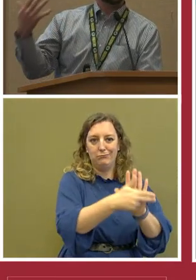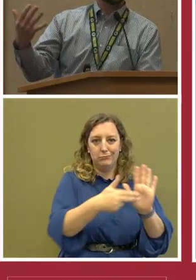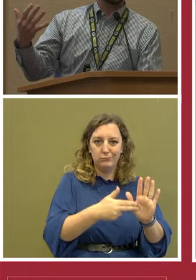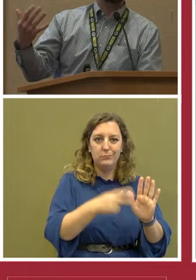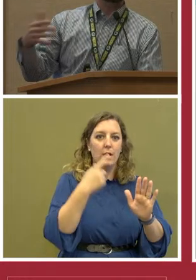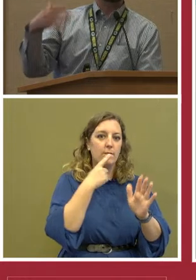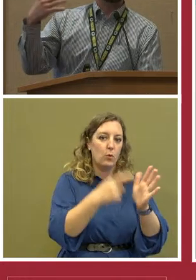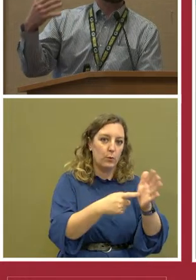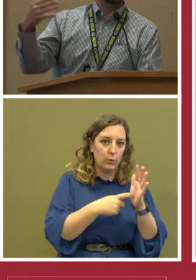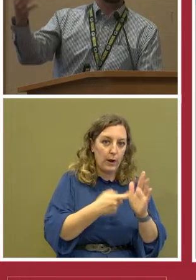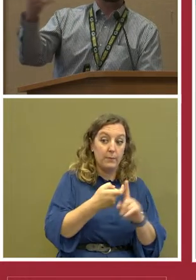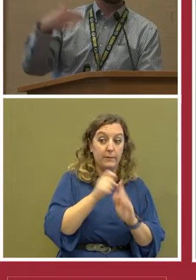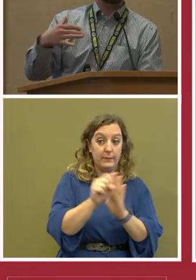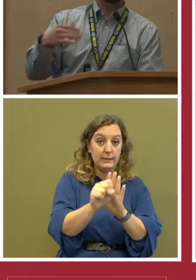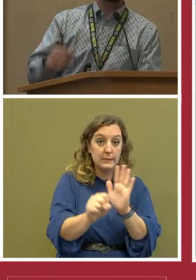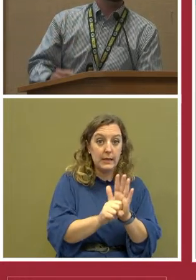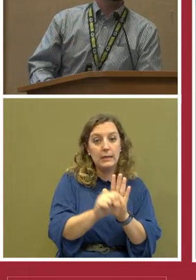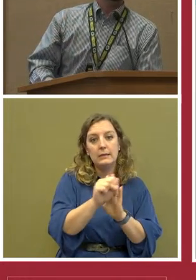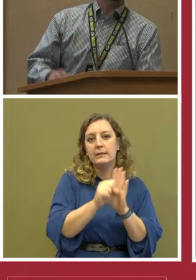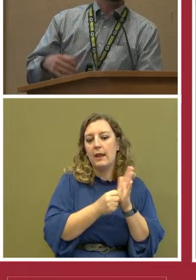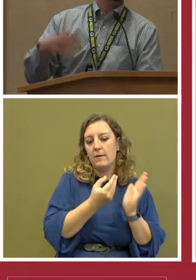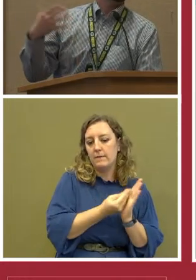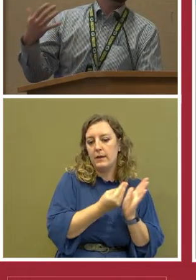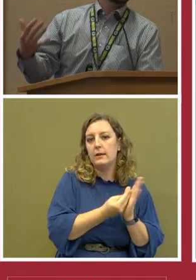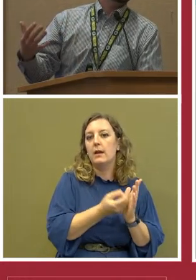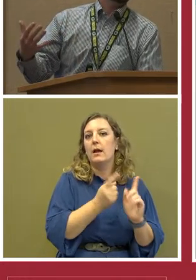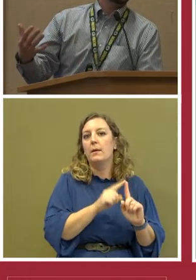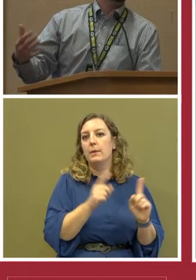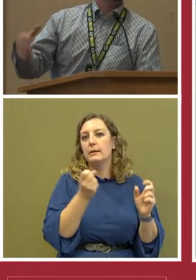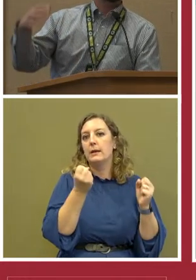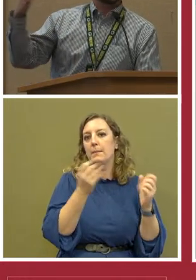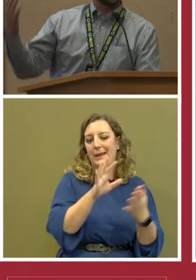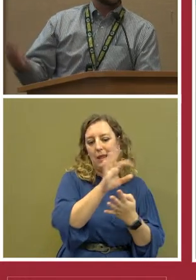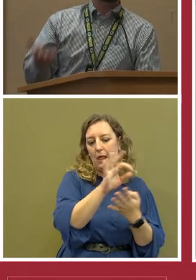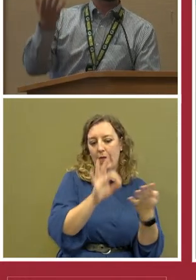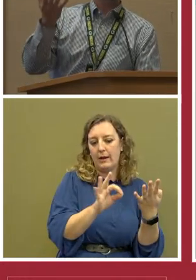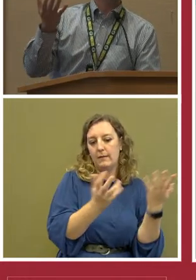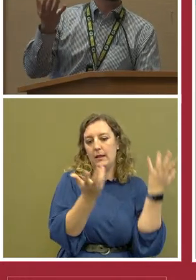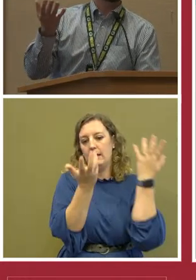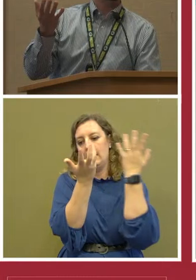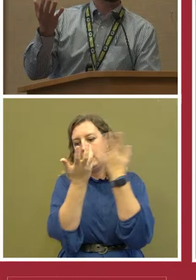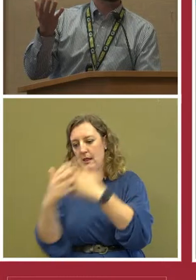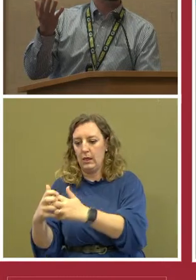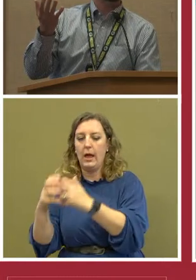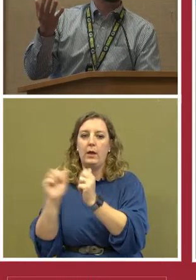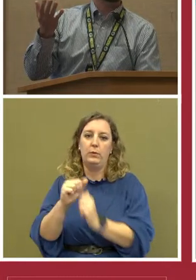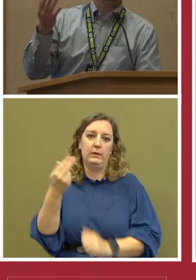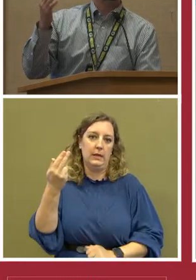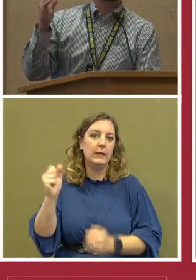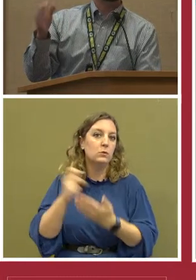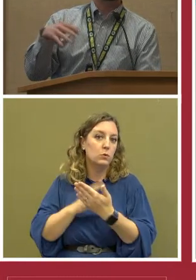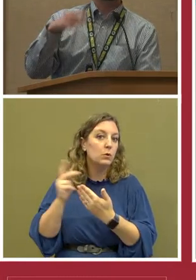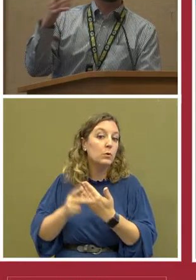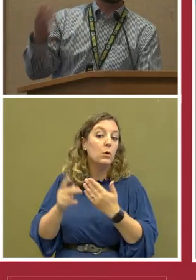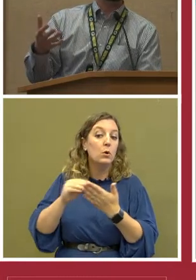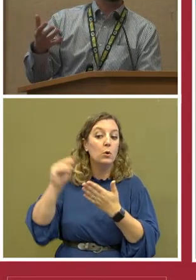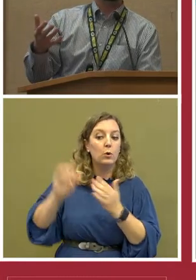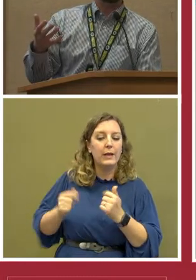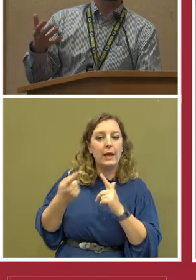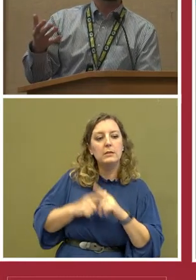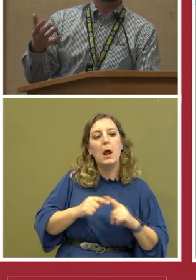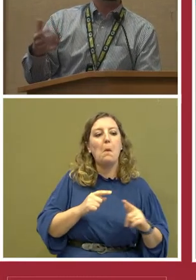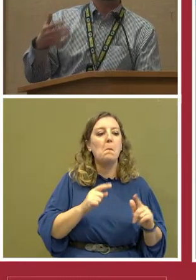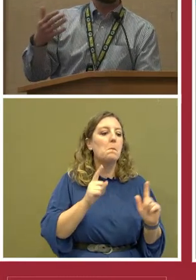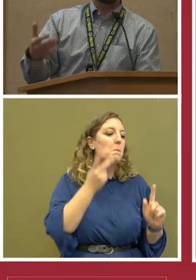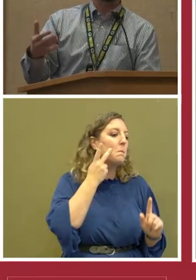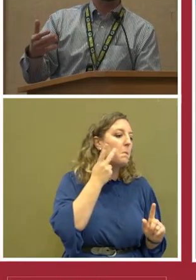terms of requirements from the state and state funding, we do have many electives that align vertically with our high school programs, so students can start to dabble